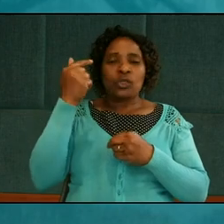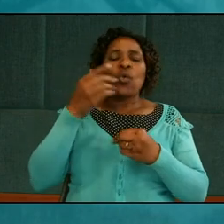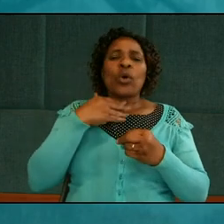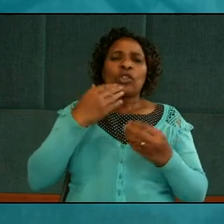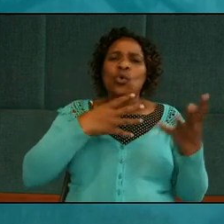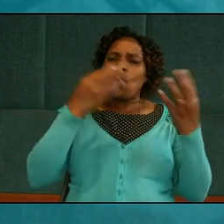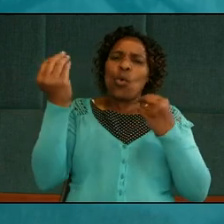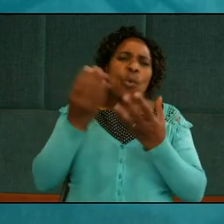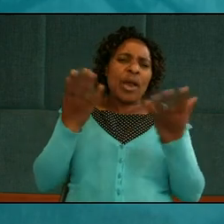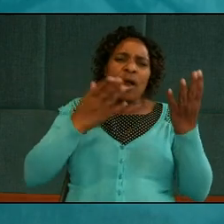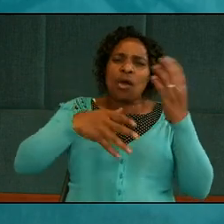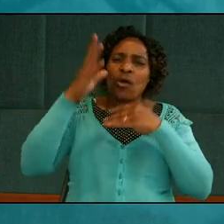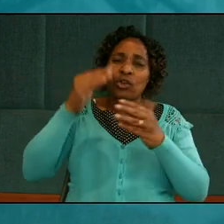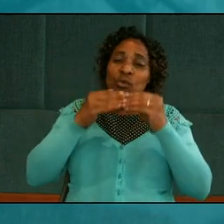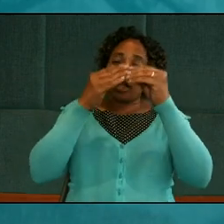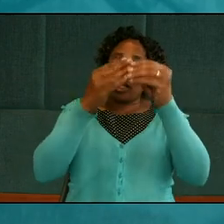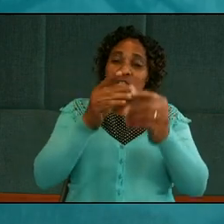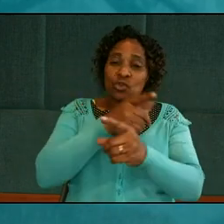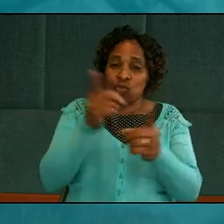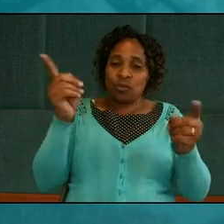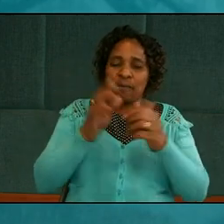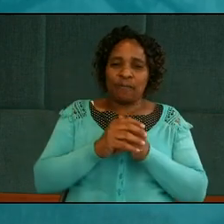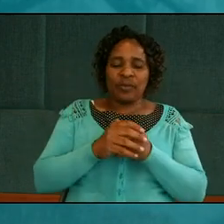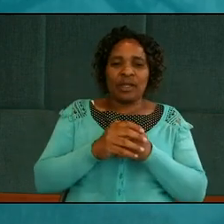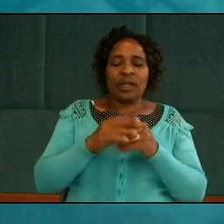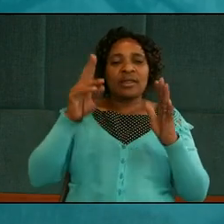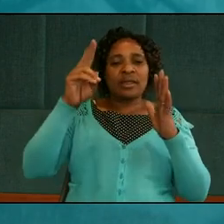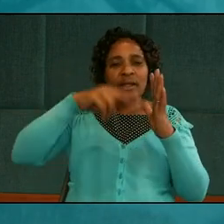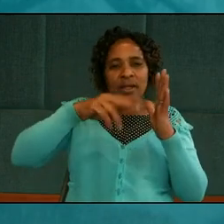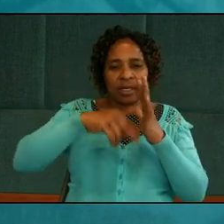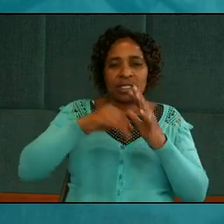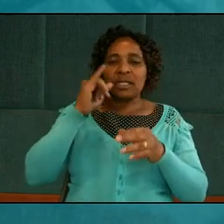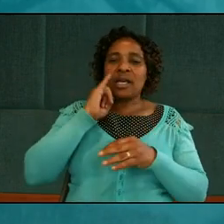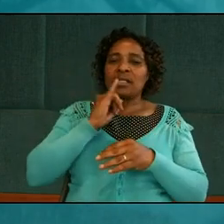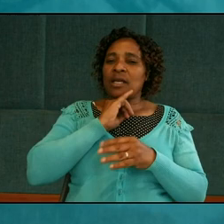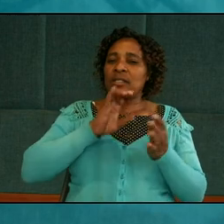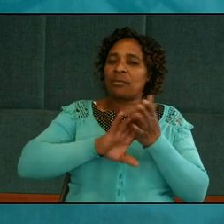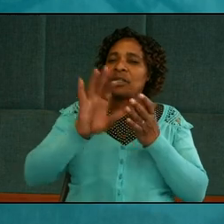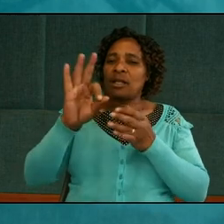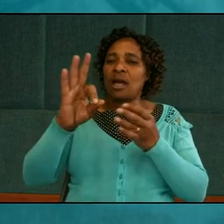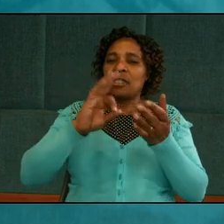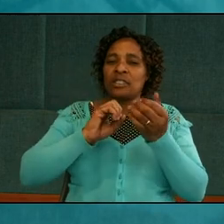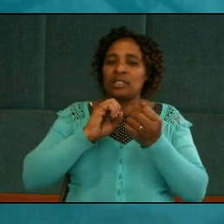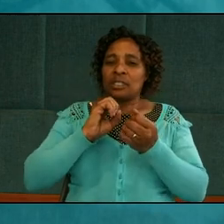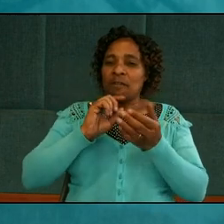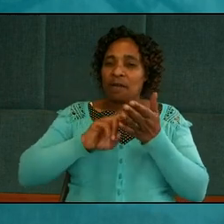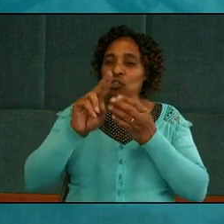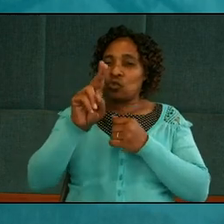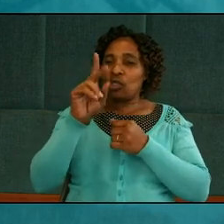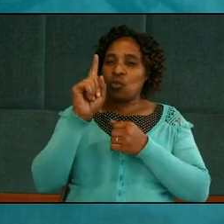is actually leading. And as we read in Isaiah chapter 30, verse 21, "You shall hear